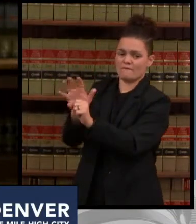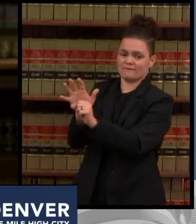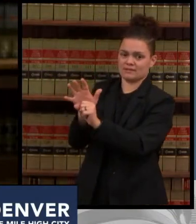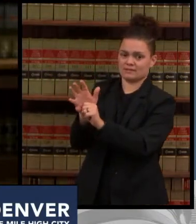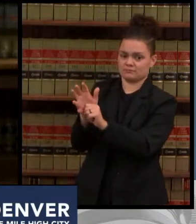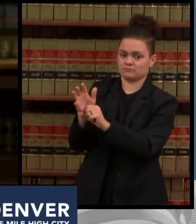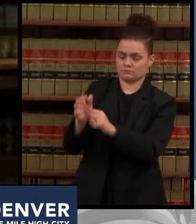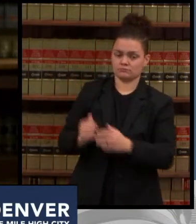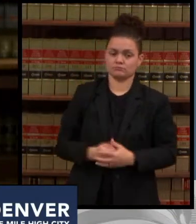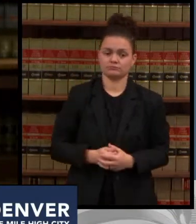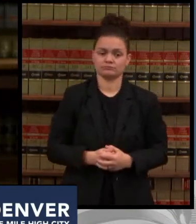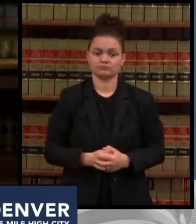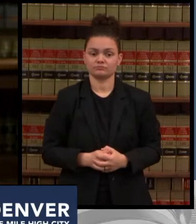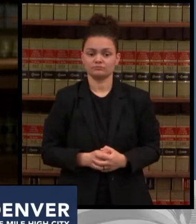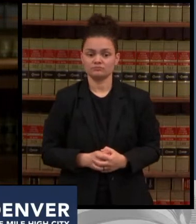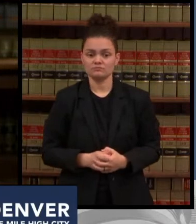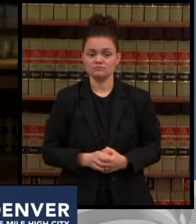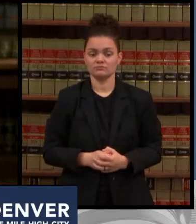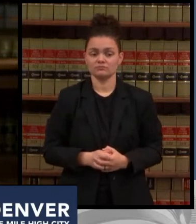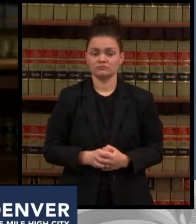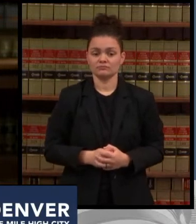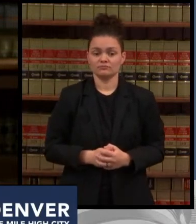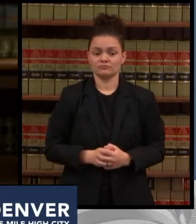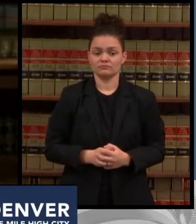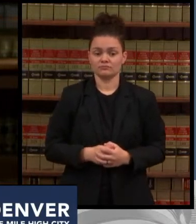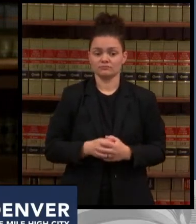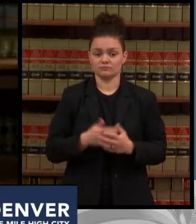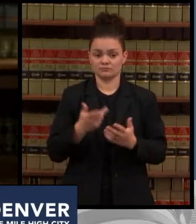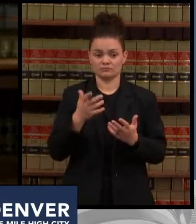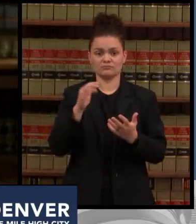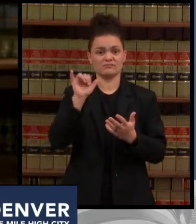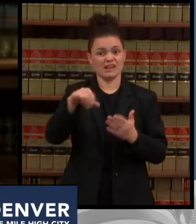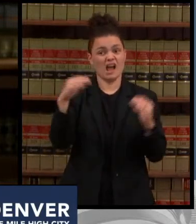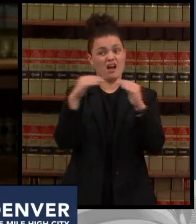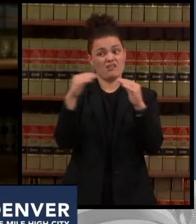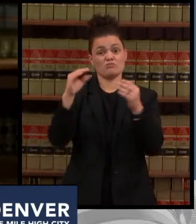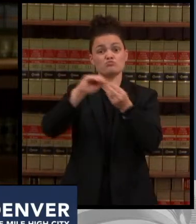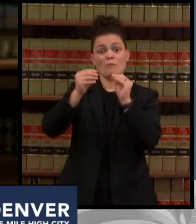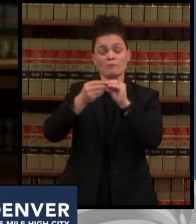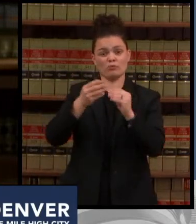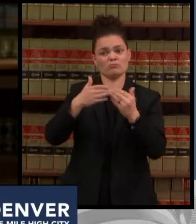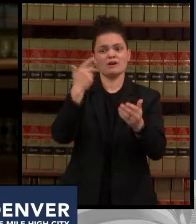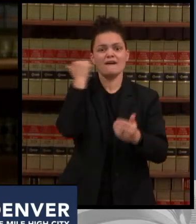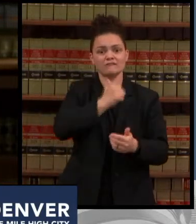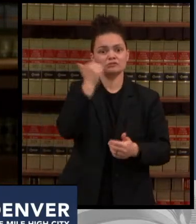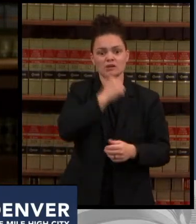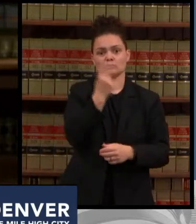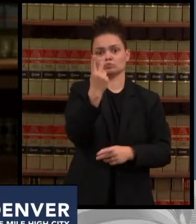on average dying every single day. That is unacceptable.